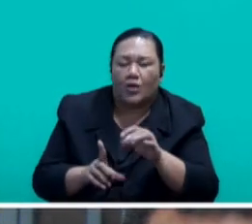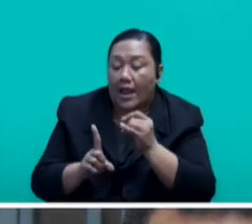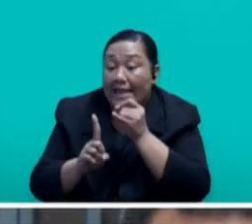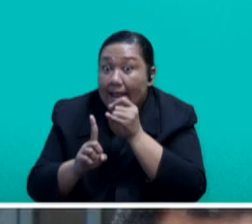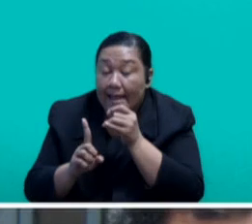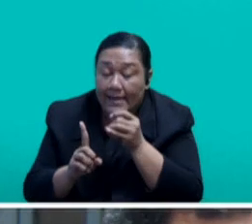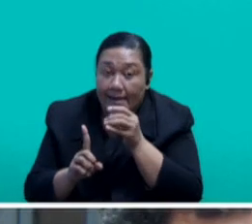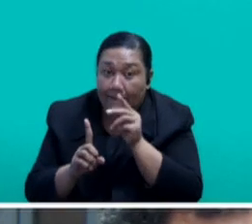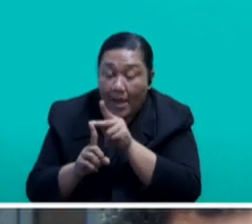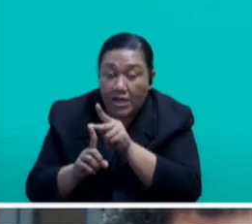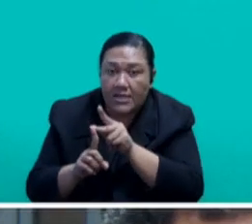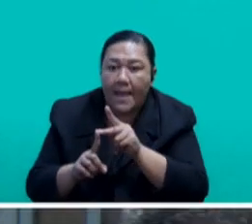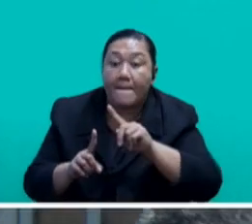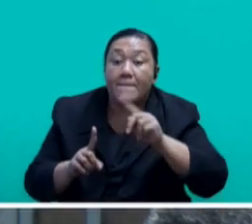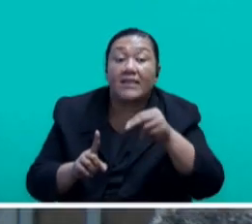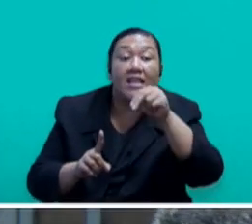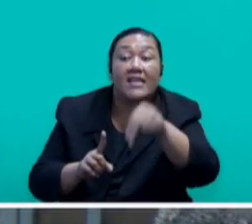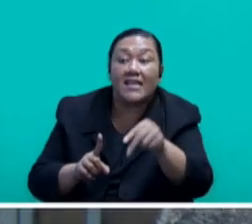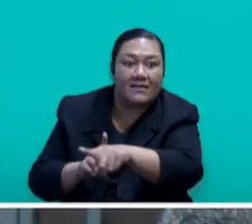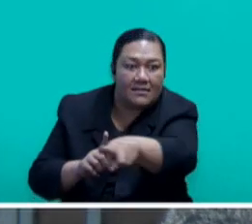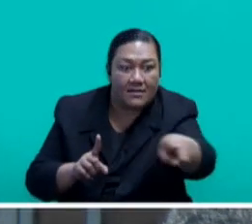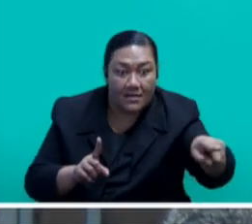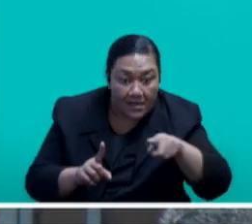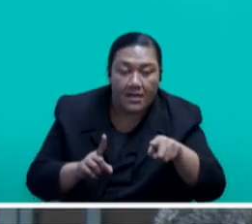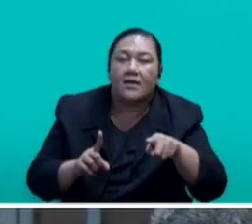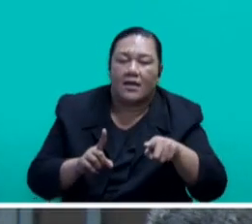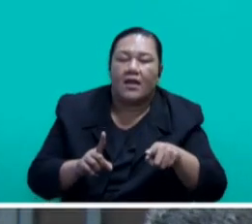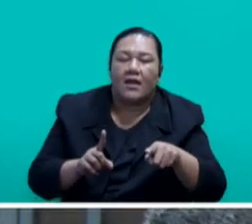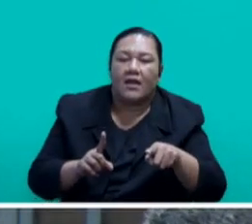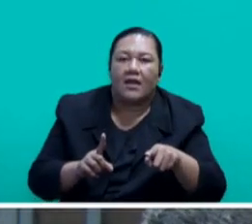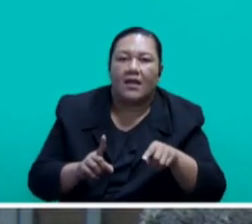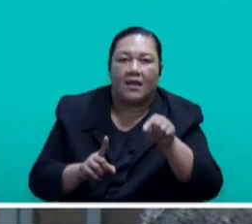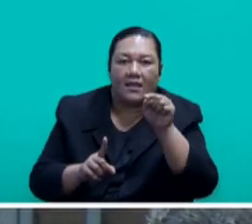the majority are central to the formulation of this budget, sir.